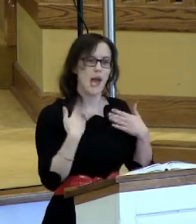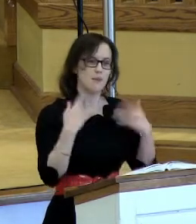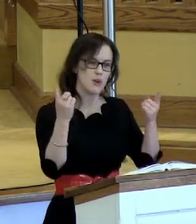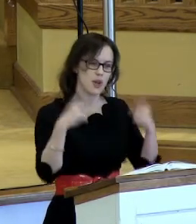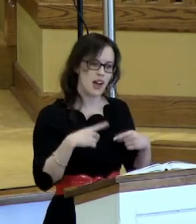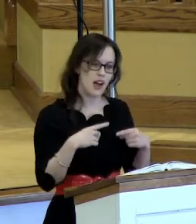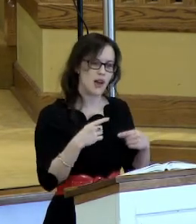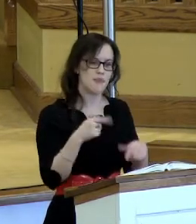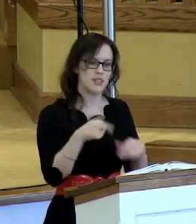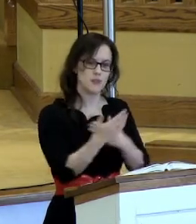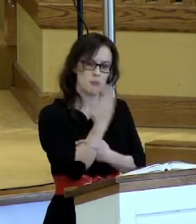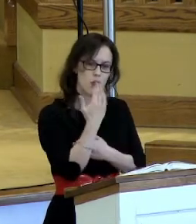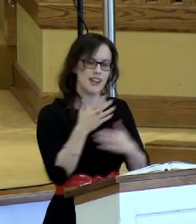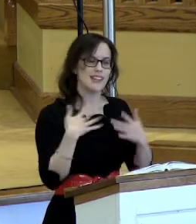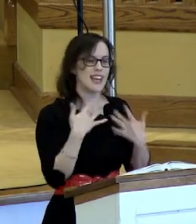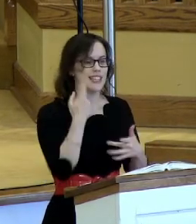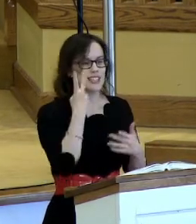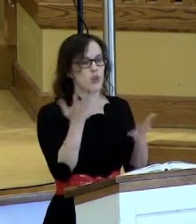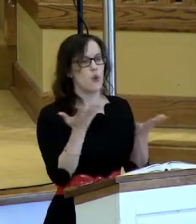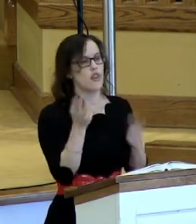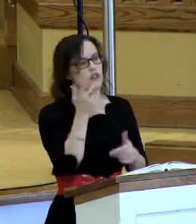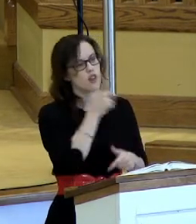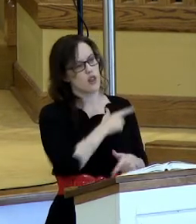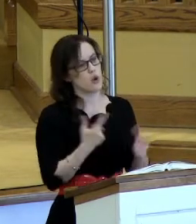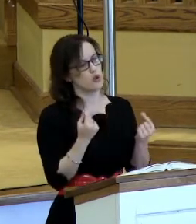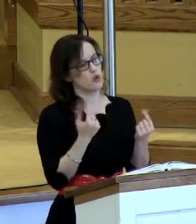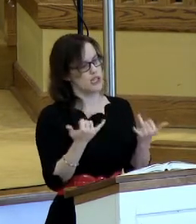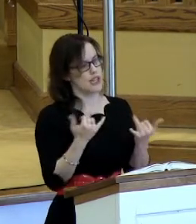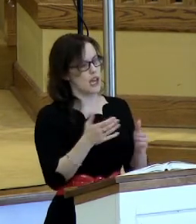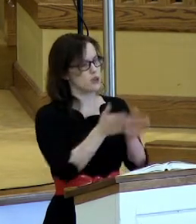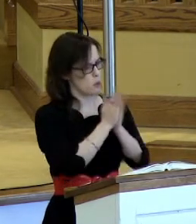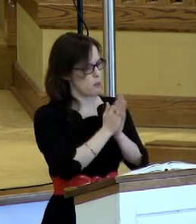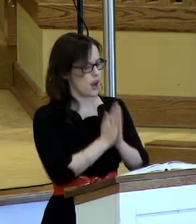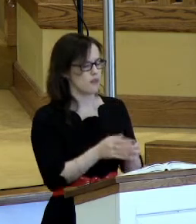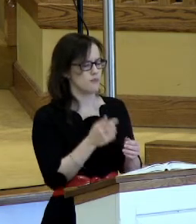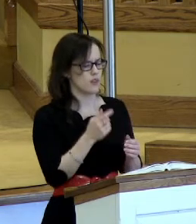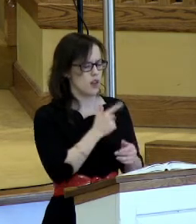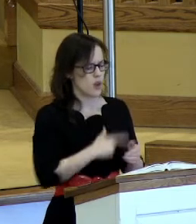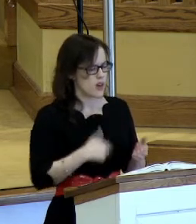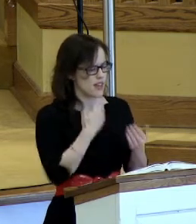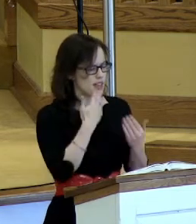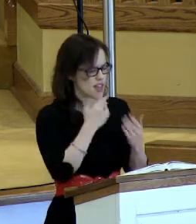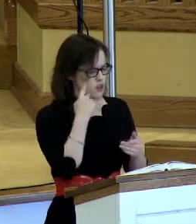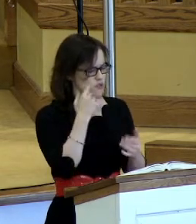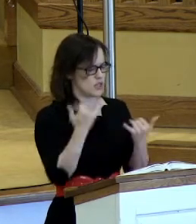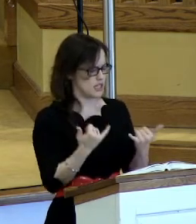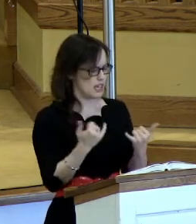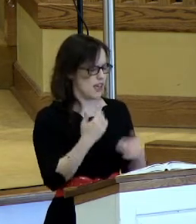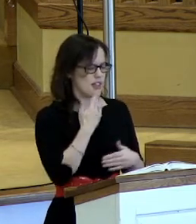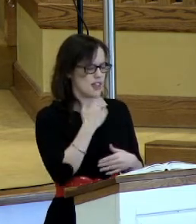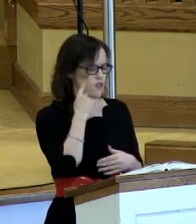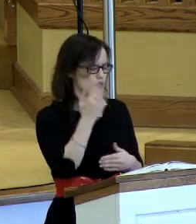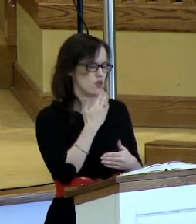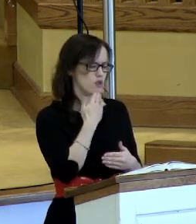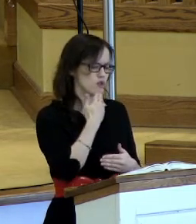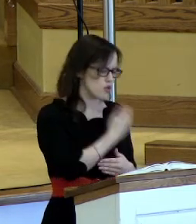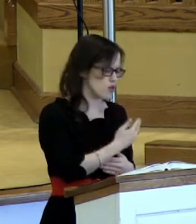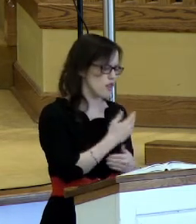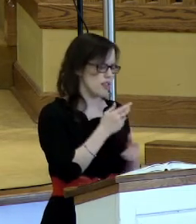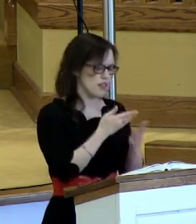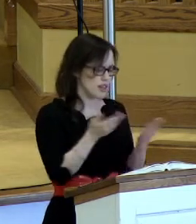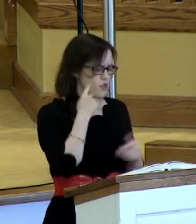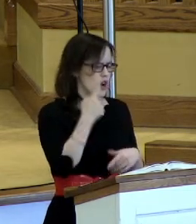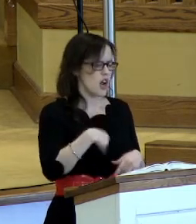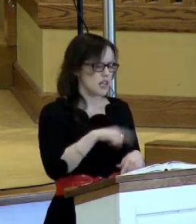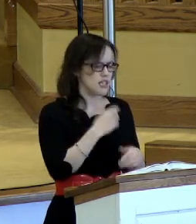This morning, excited to see what the Lord is going to do today. Let's start off in prayer. Lord, we thank you for the day. We thank you for your goodness. We thank you for the crowd that's